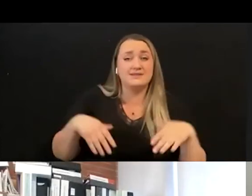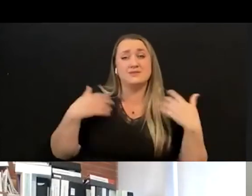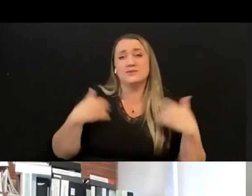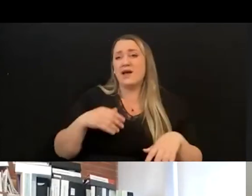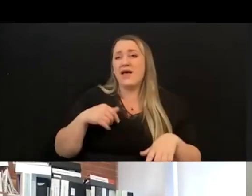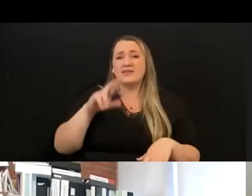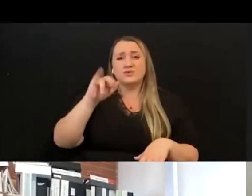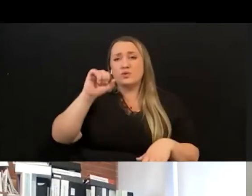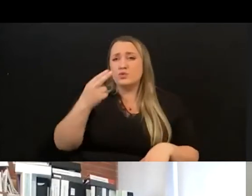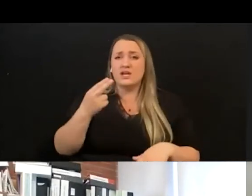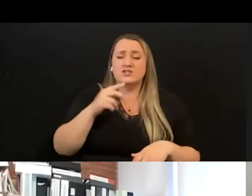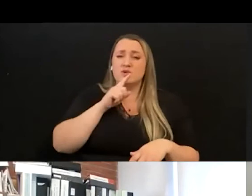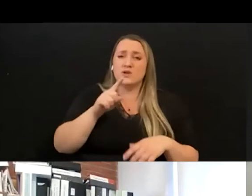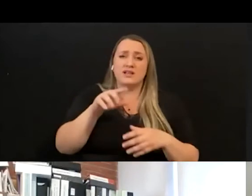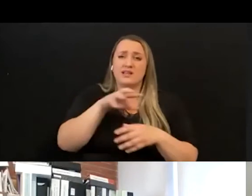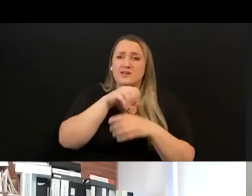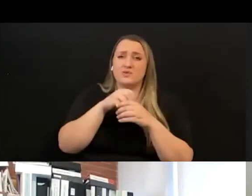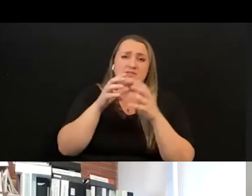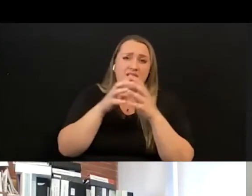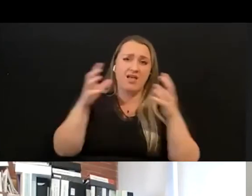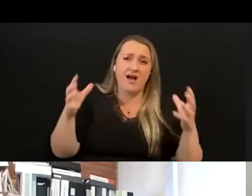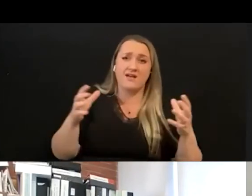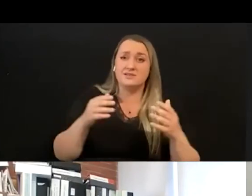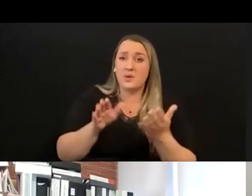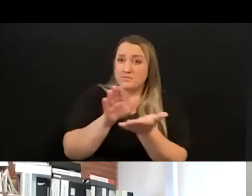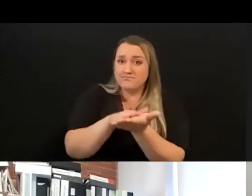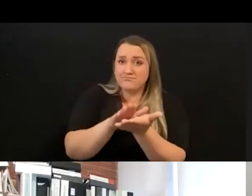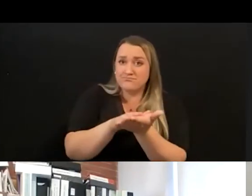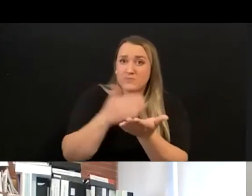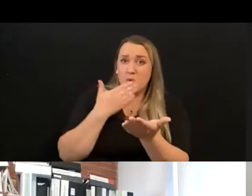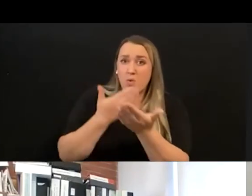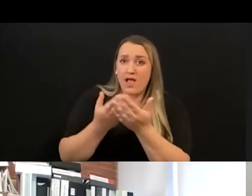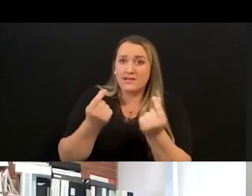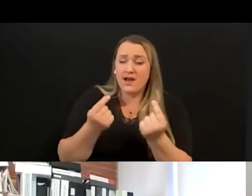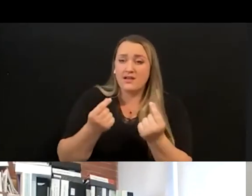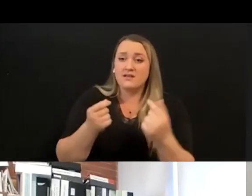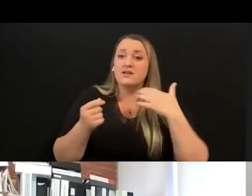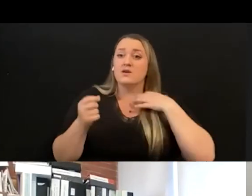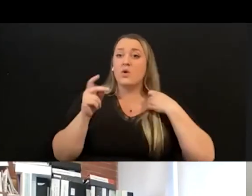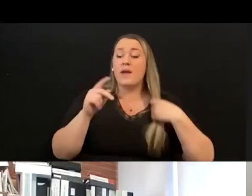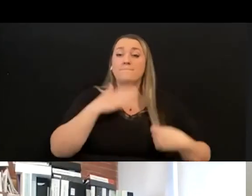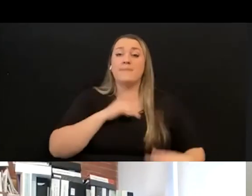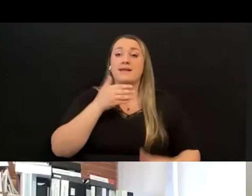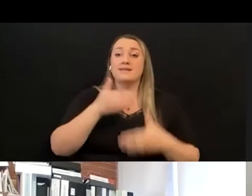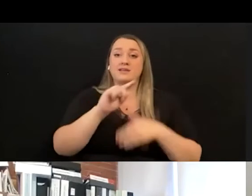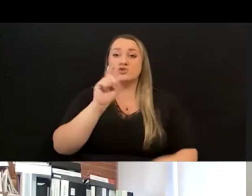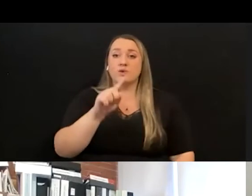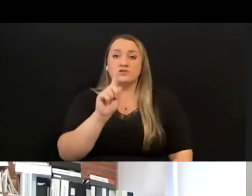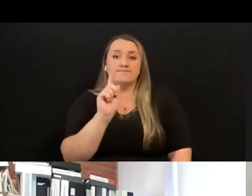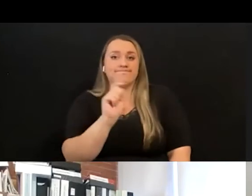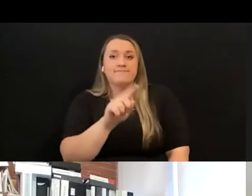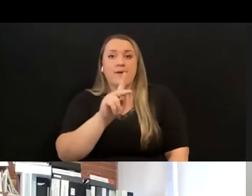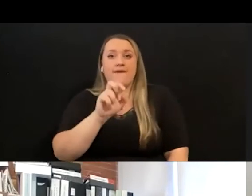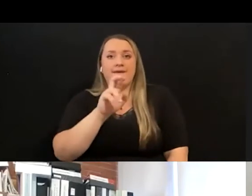the gamut. So kudos, well done. This is for Karen. What about the